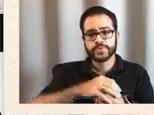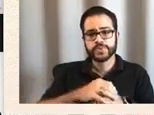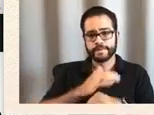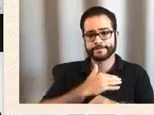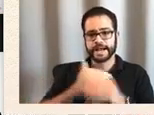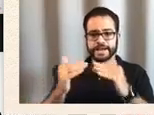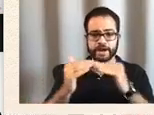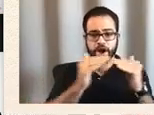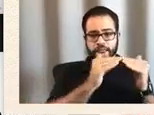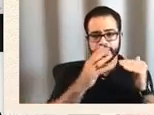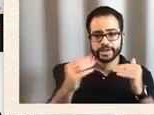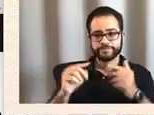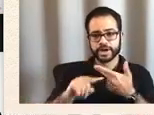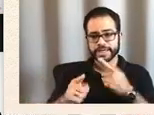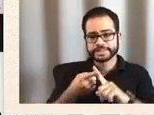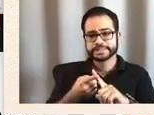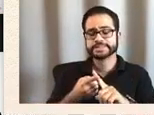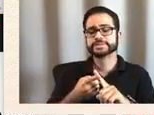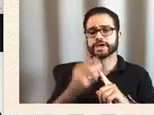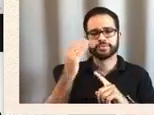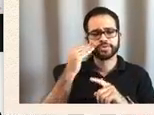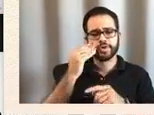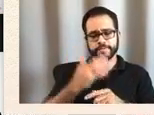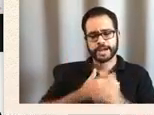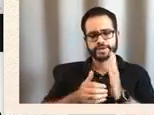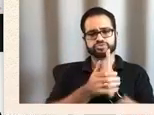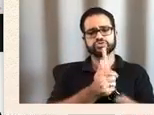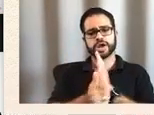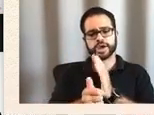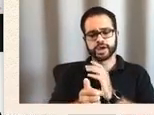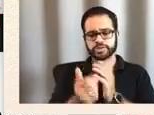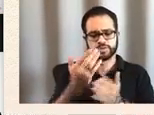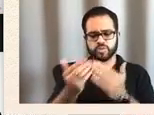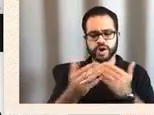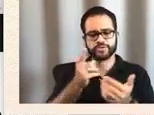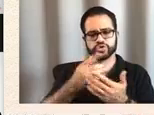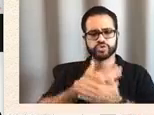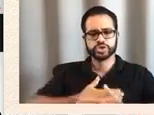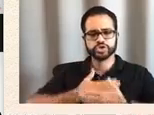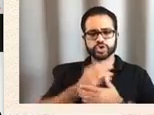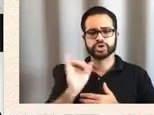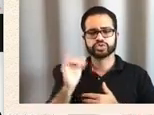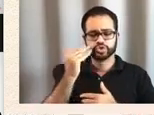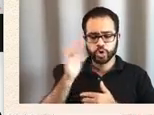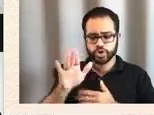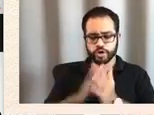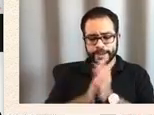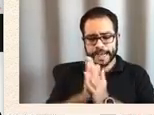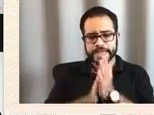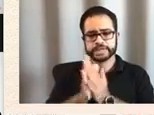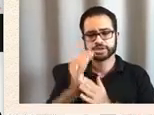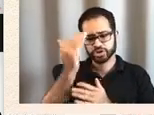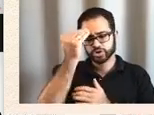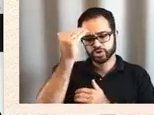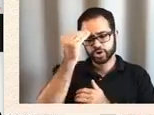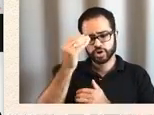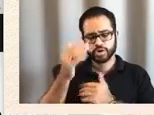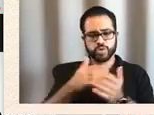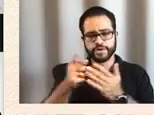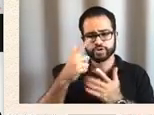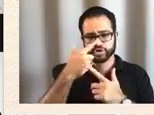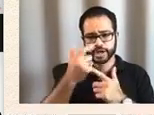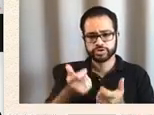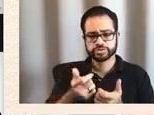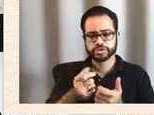friends, and knowing your strength as like what you enjoy also, like knowing your passions, knowing what you are interested in as your